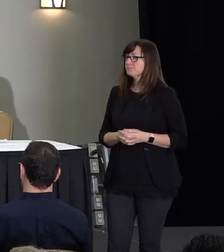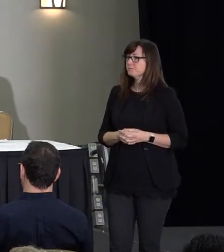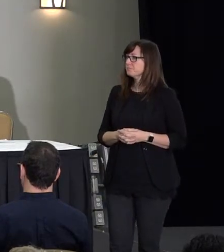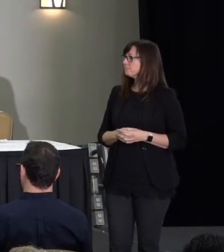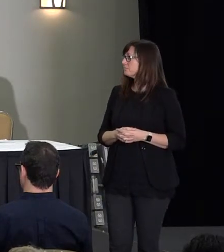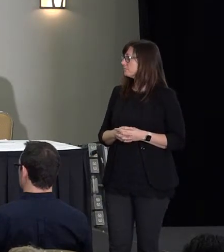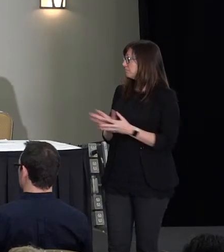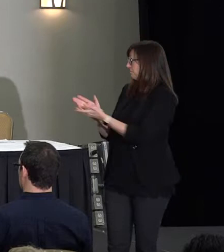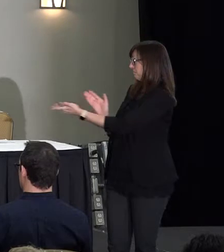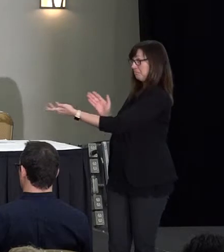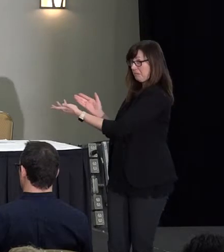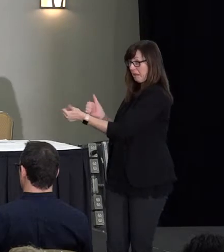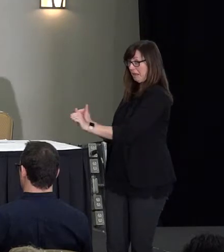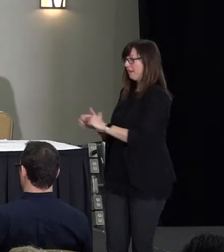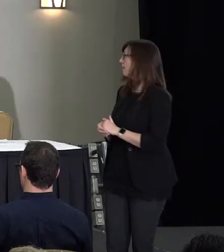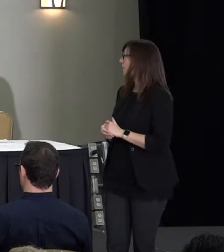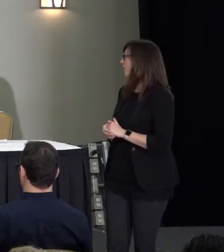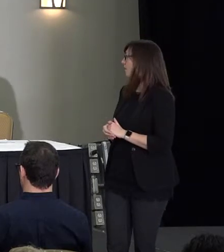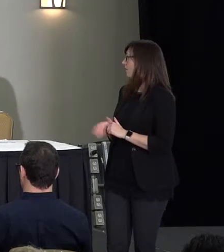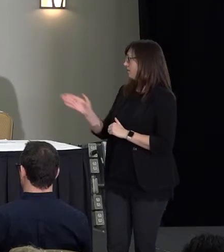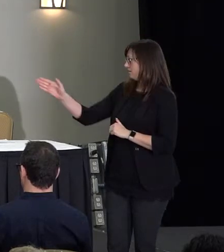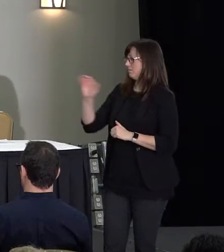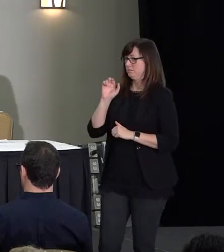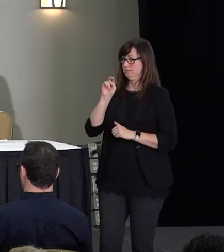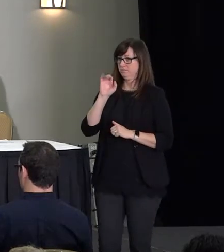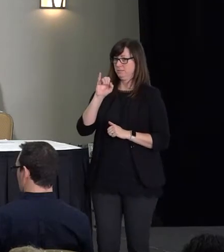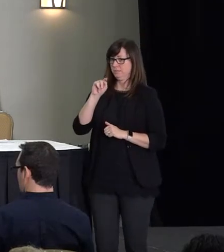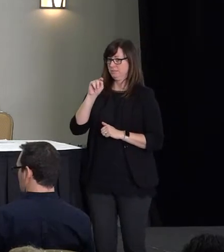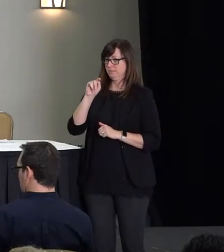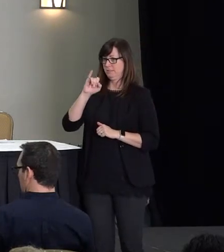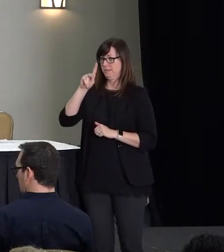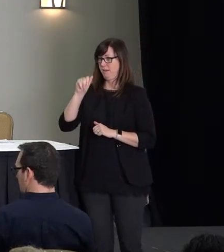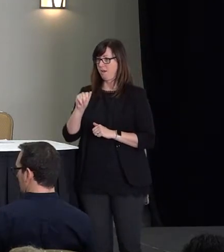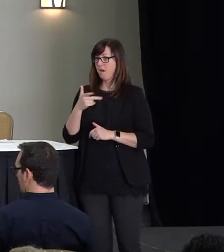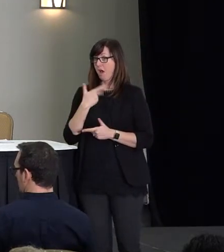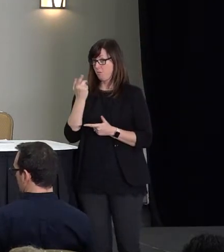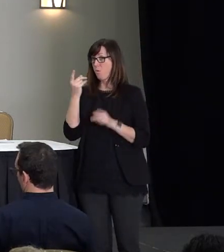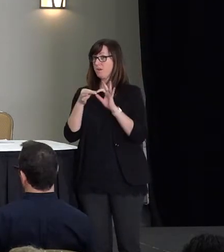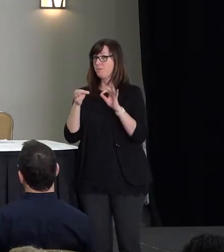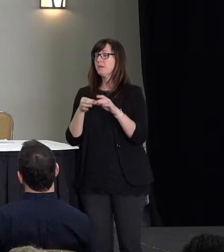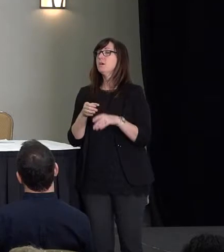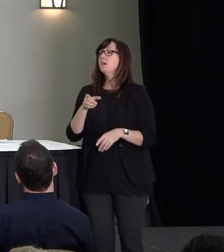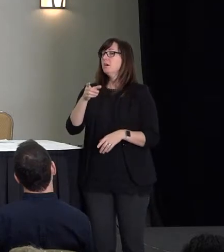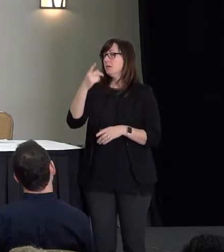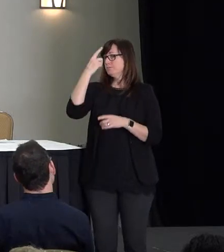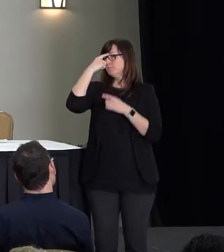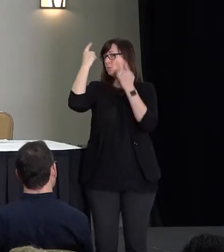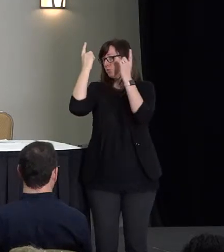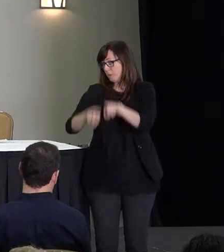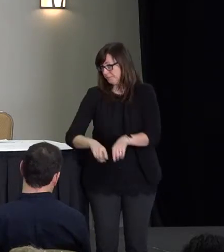Does anybody want to try to respond? Maybe I'll Nitika start and Rebecca. quickly by commenting that I absolutely agree with you,